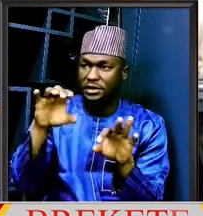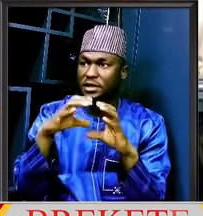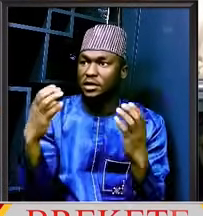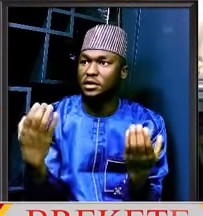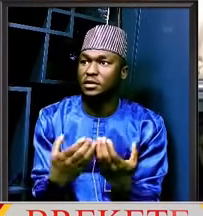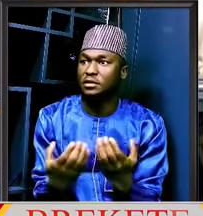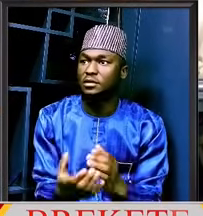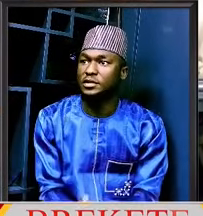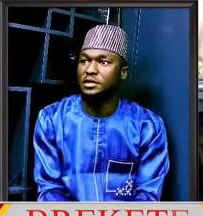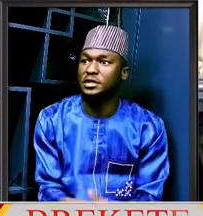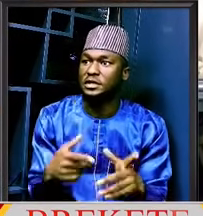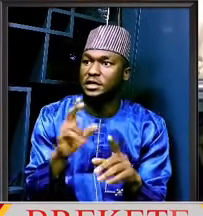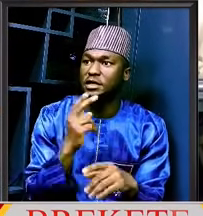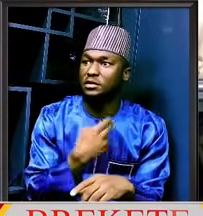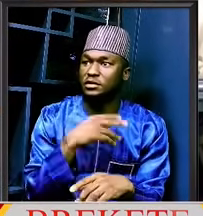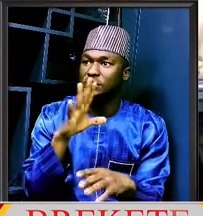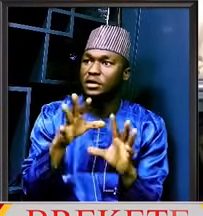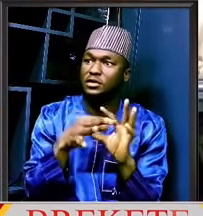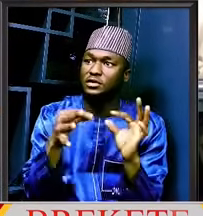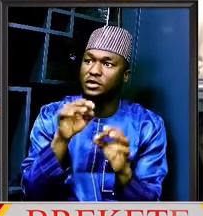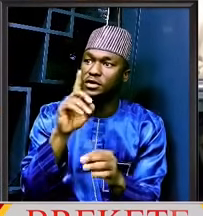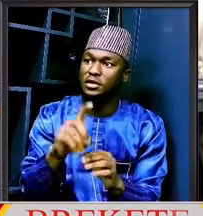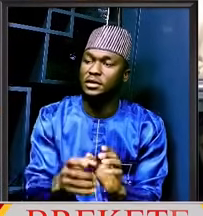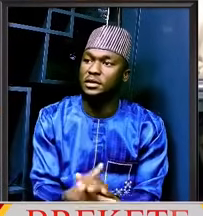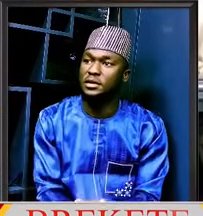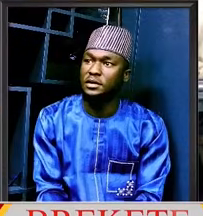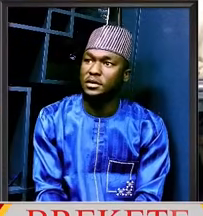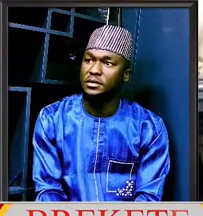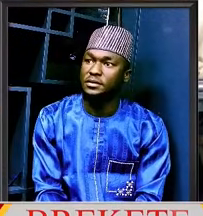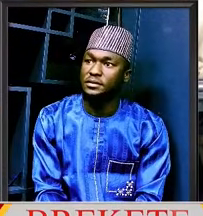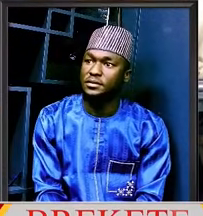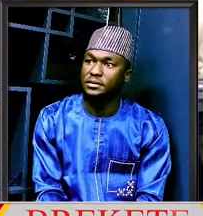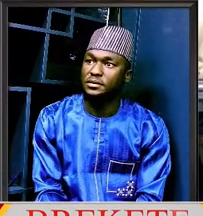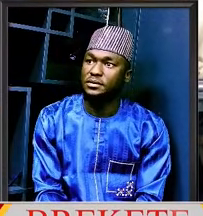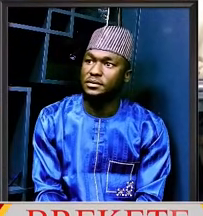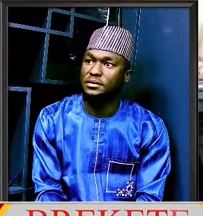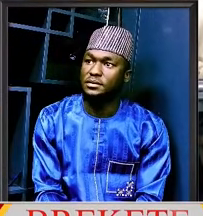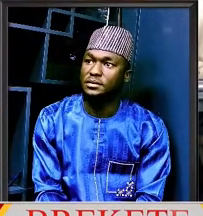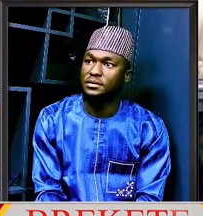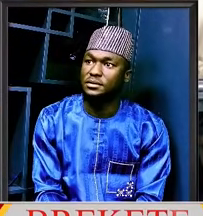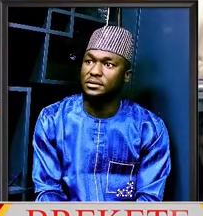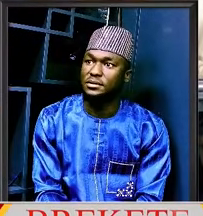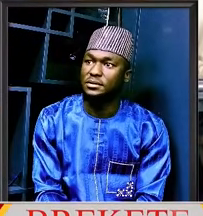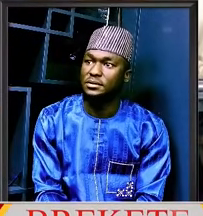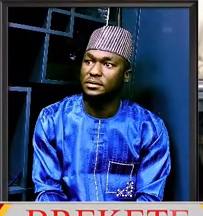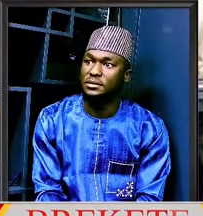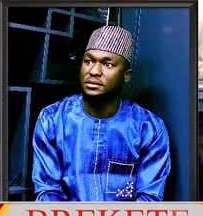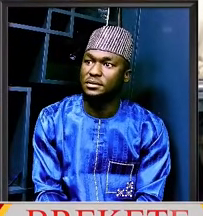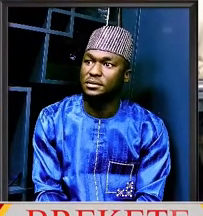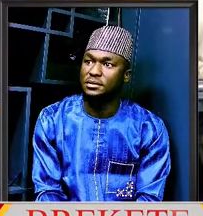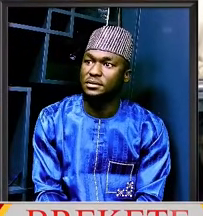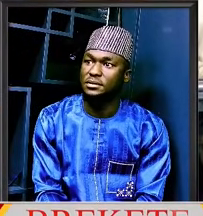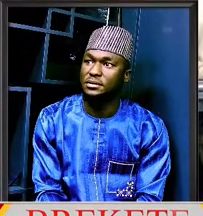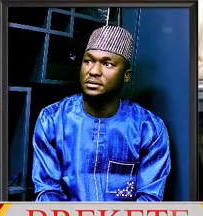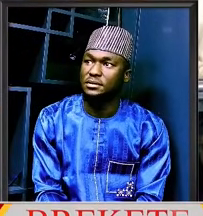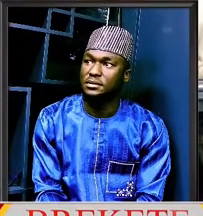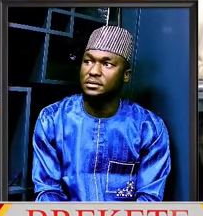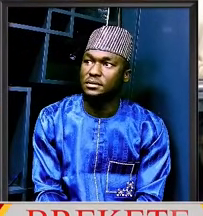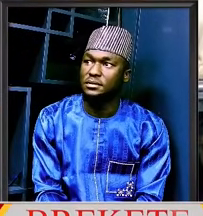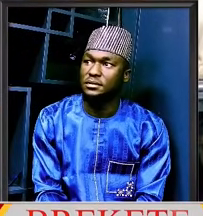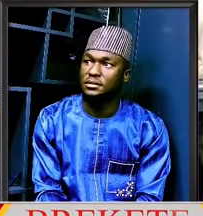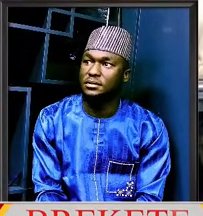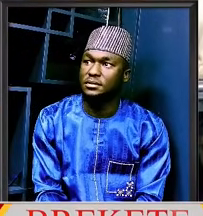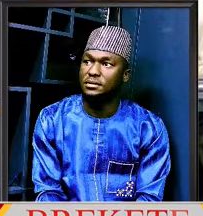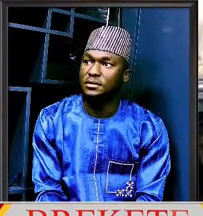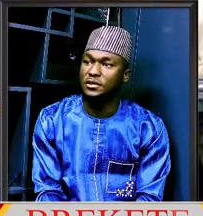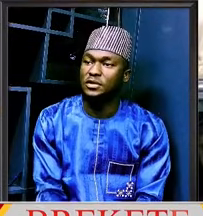Okay. Yes, sir. Tell us the story. You won't sit down, Abi, you won't stand. I won't stand, sir. Okay. Take